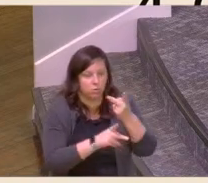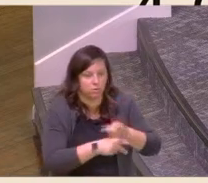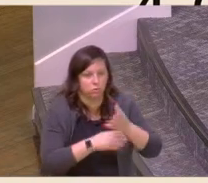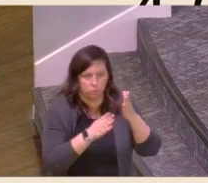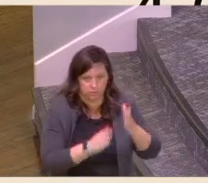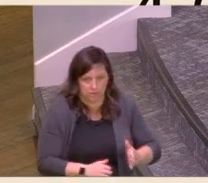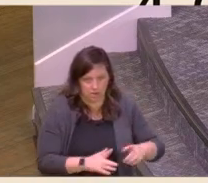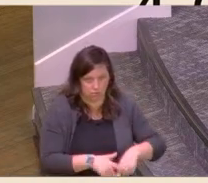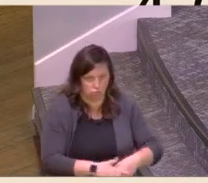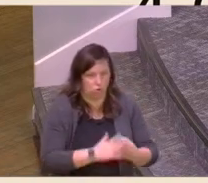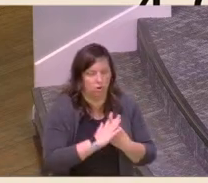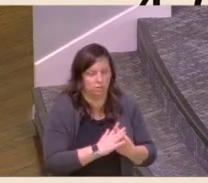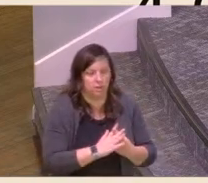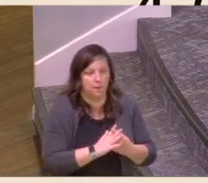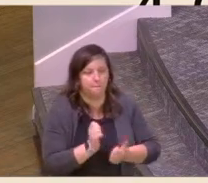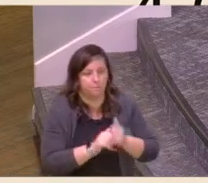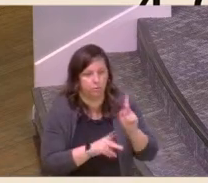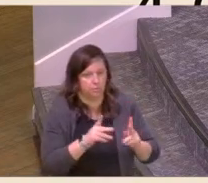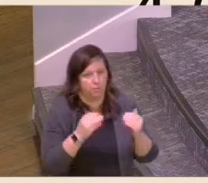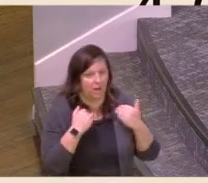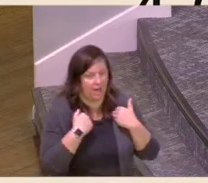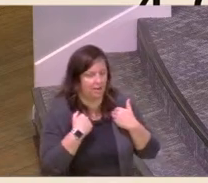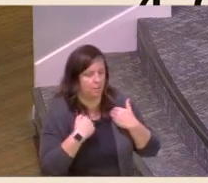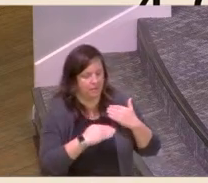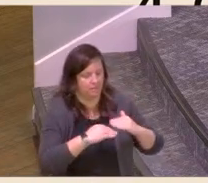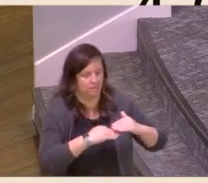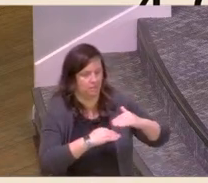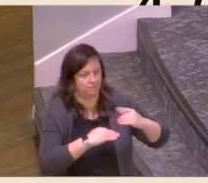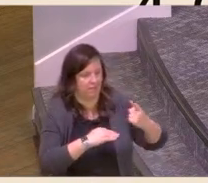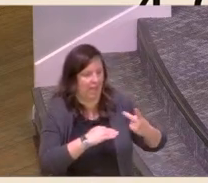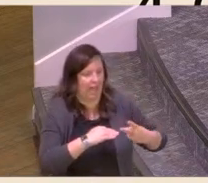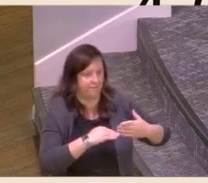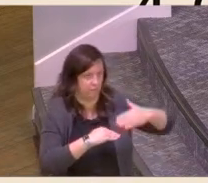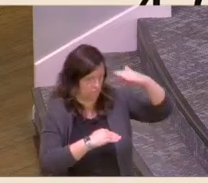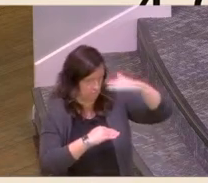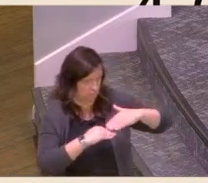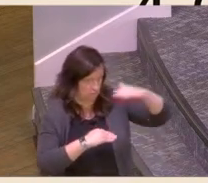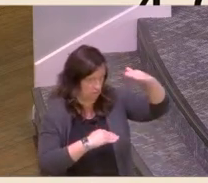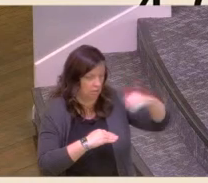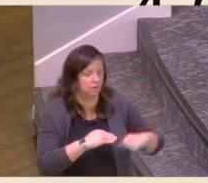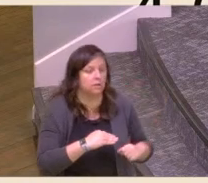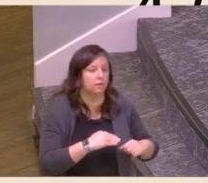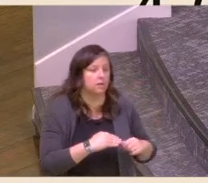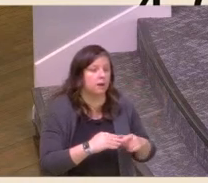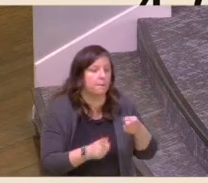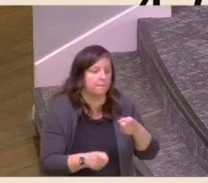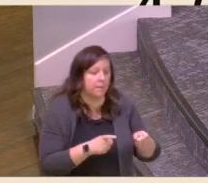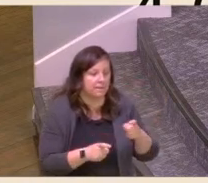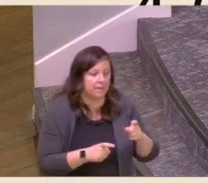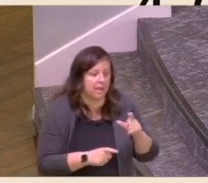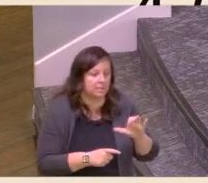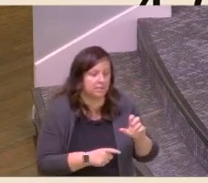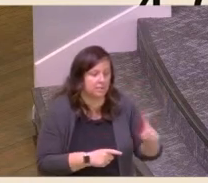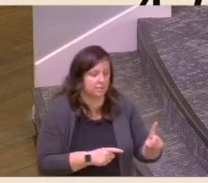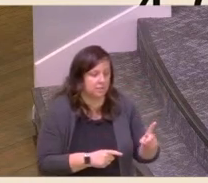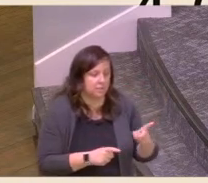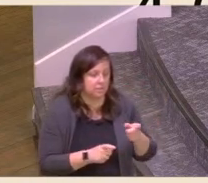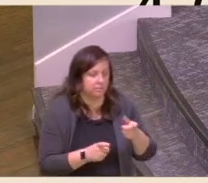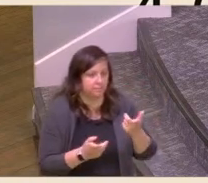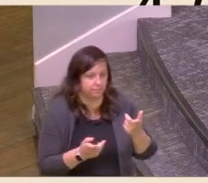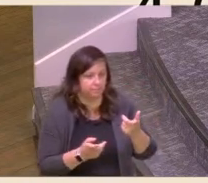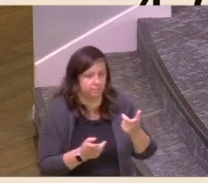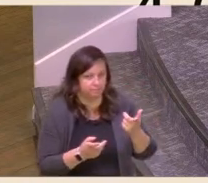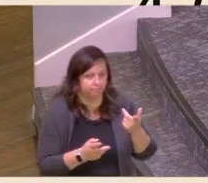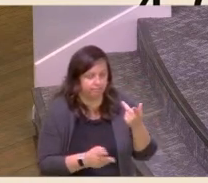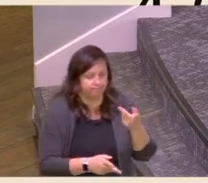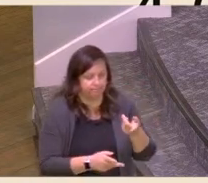were 2 who had it as a 7. Maintain CCSD control of activities and operations on site. 3 people